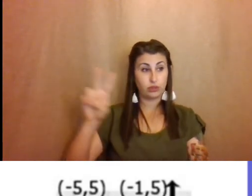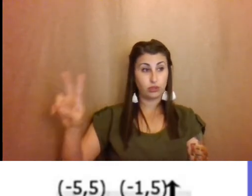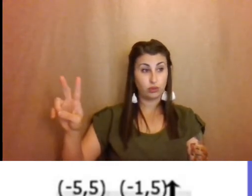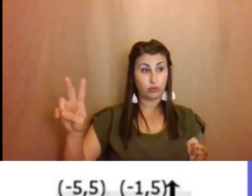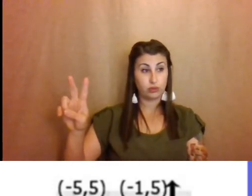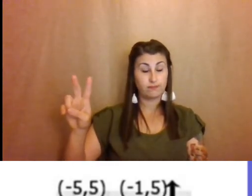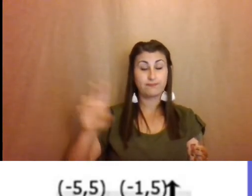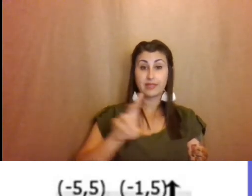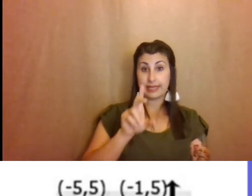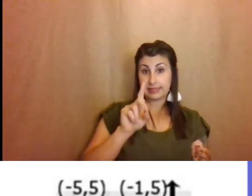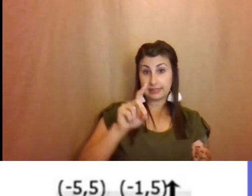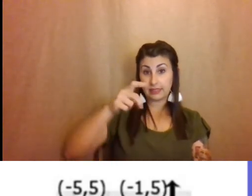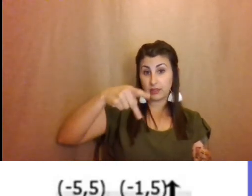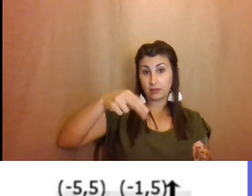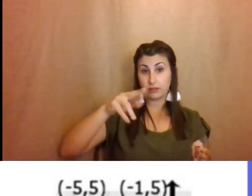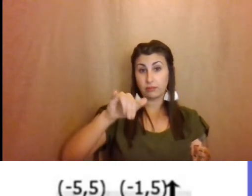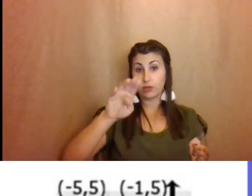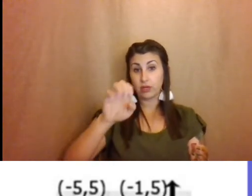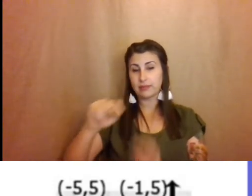is -10, 2.